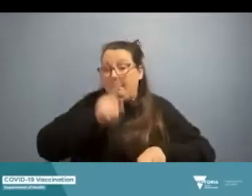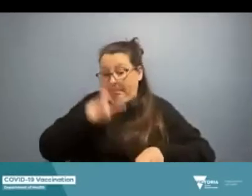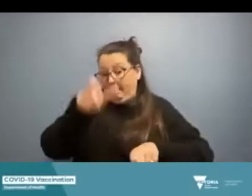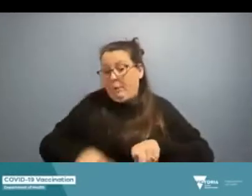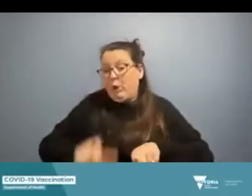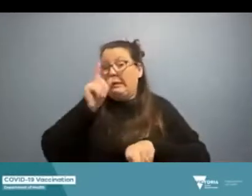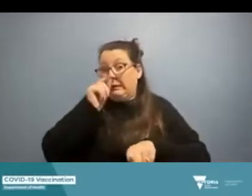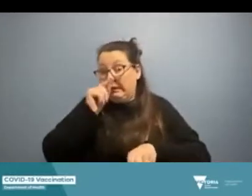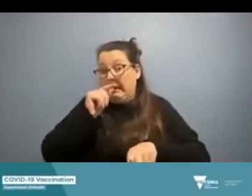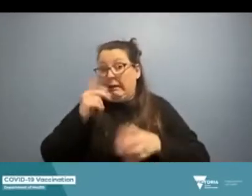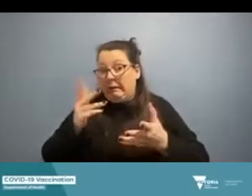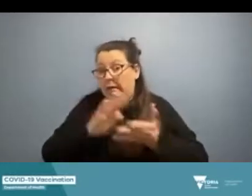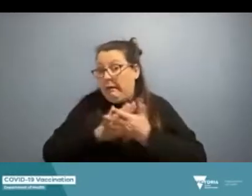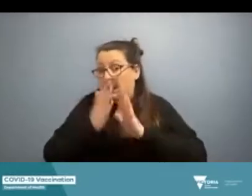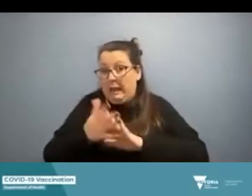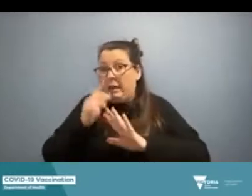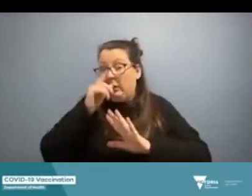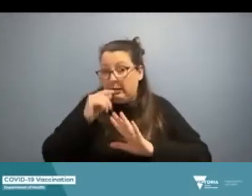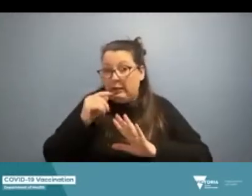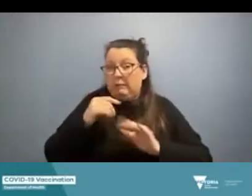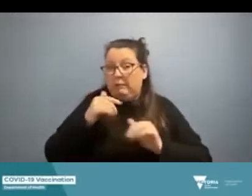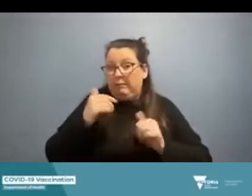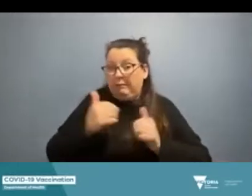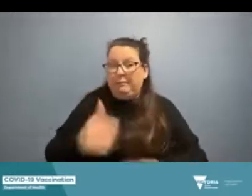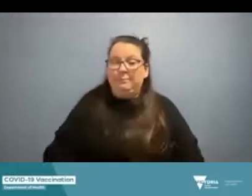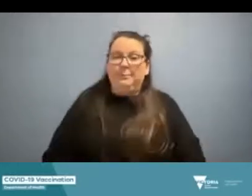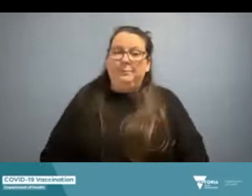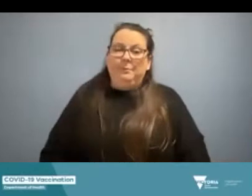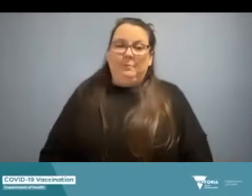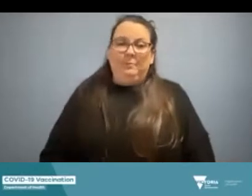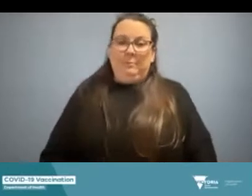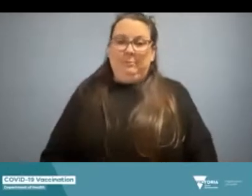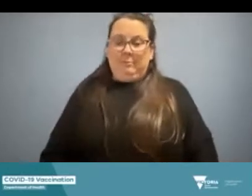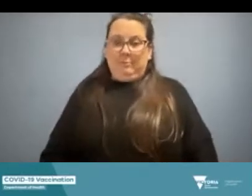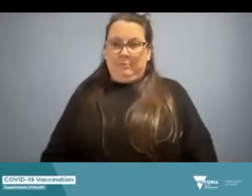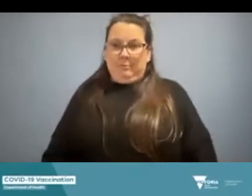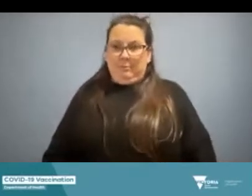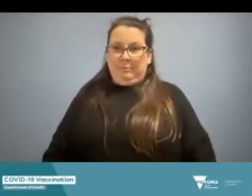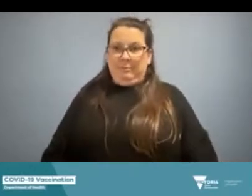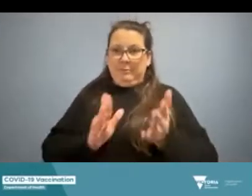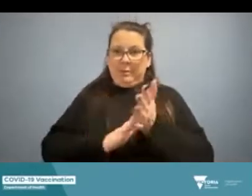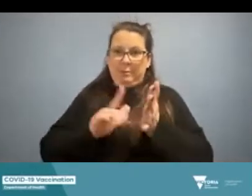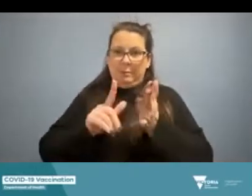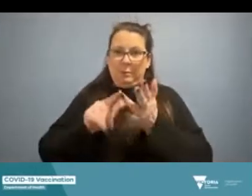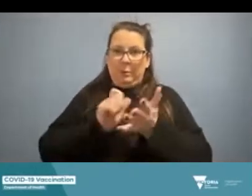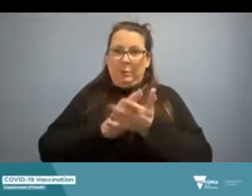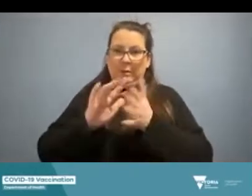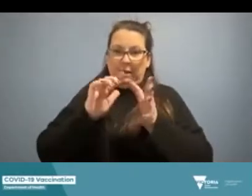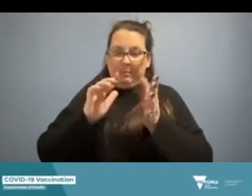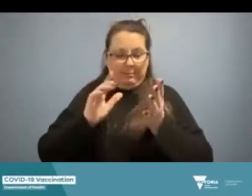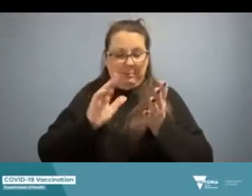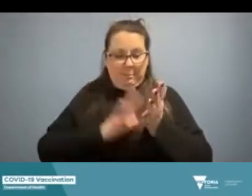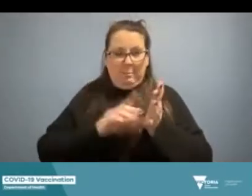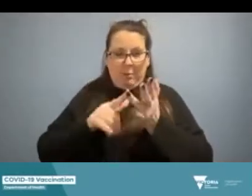That's a great question, Anita. And I think Mohammed will be able to answer that one for you. Thank you. Thank you very much.